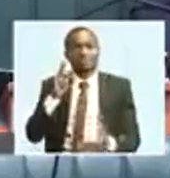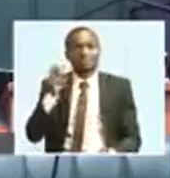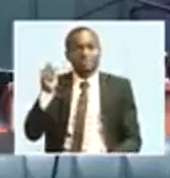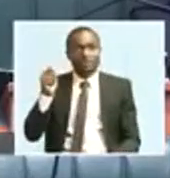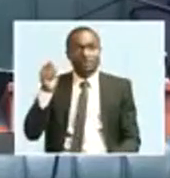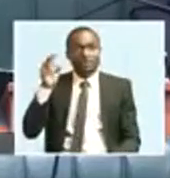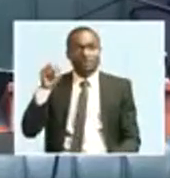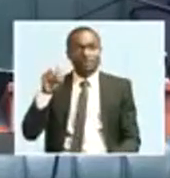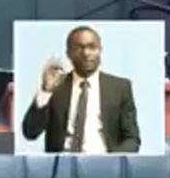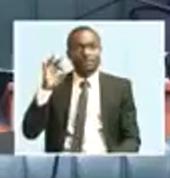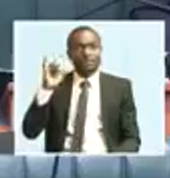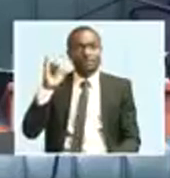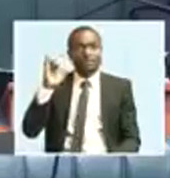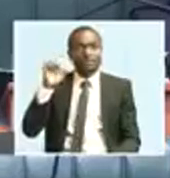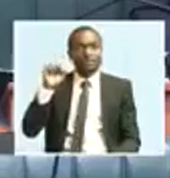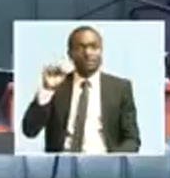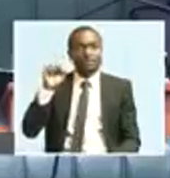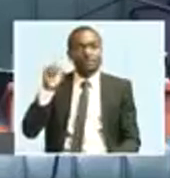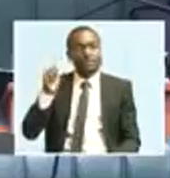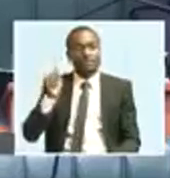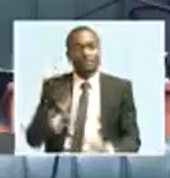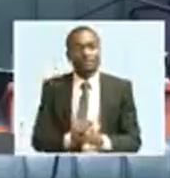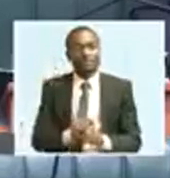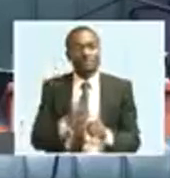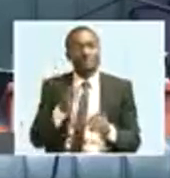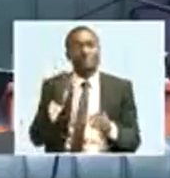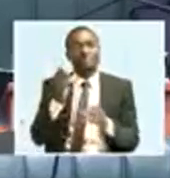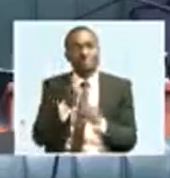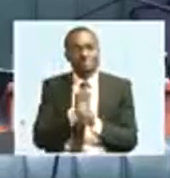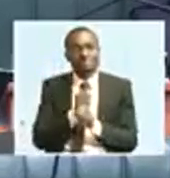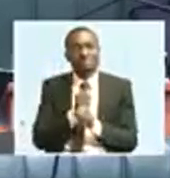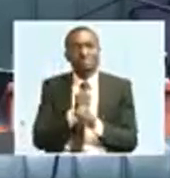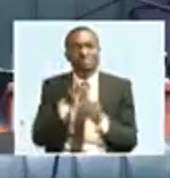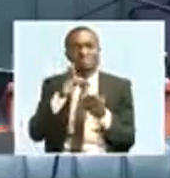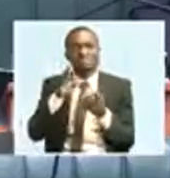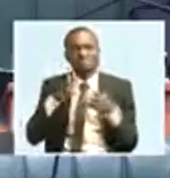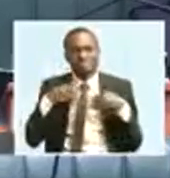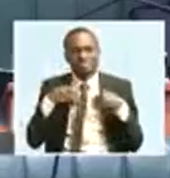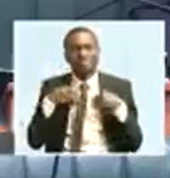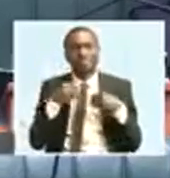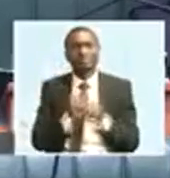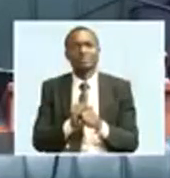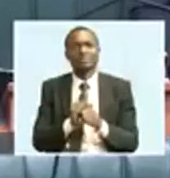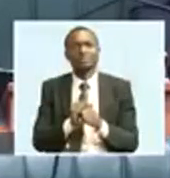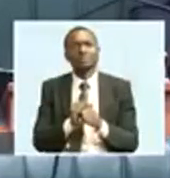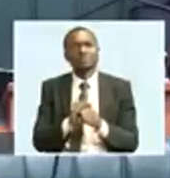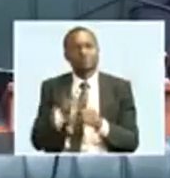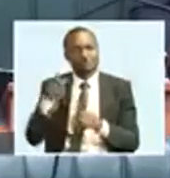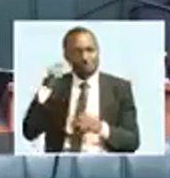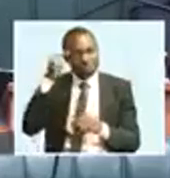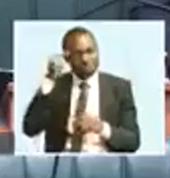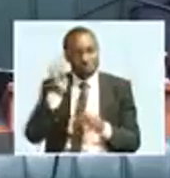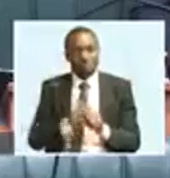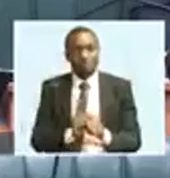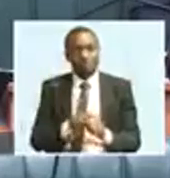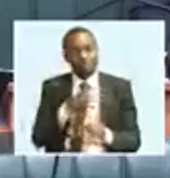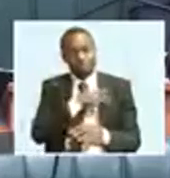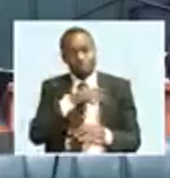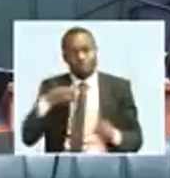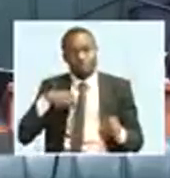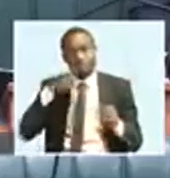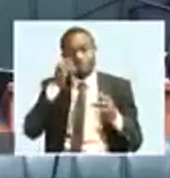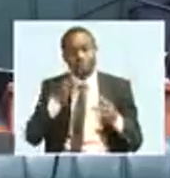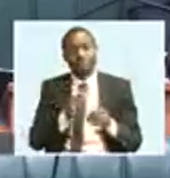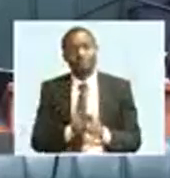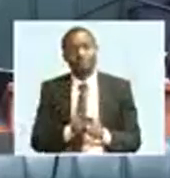constituency, are receiving the right amount of attention from government. Madam Speaker,